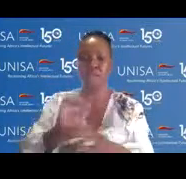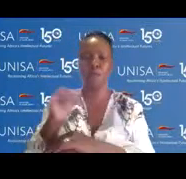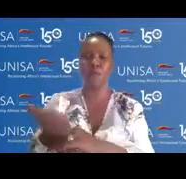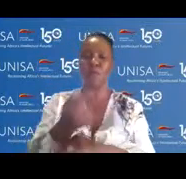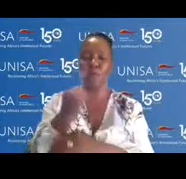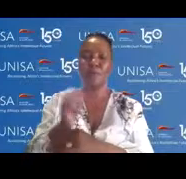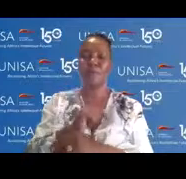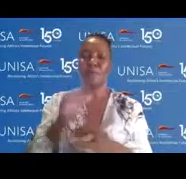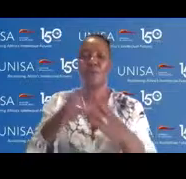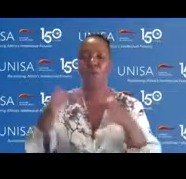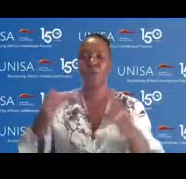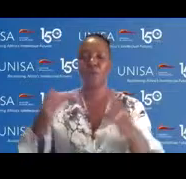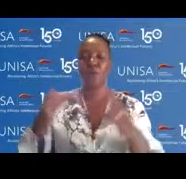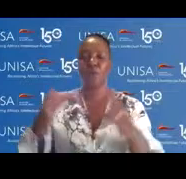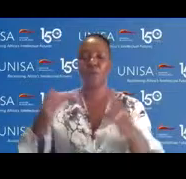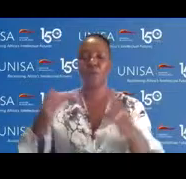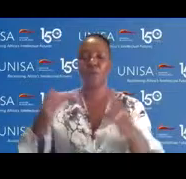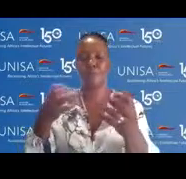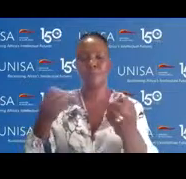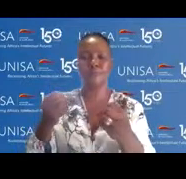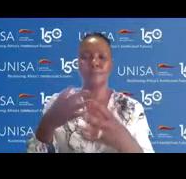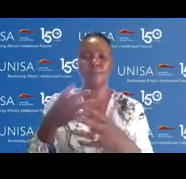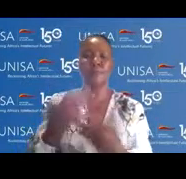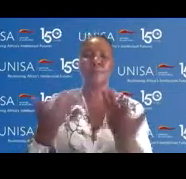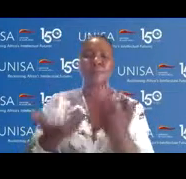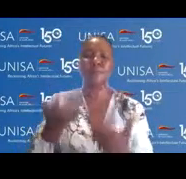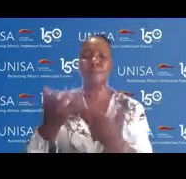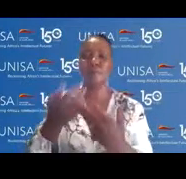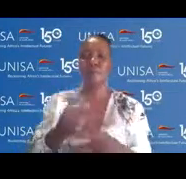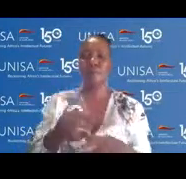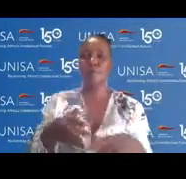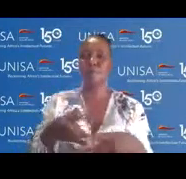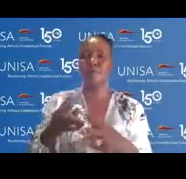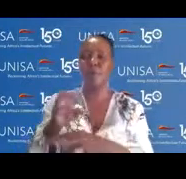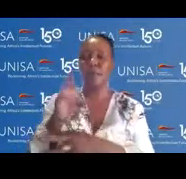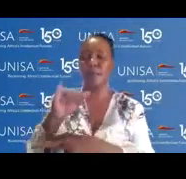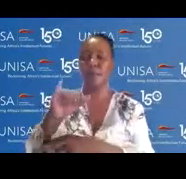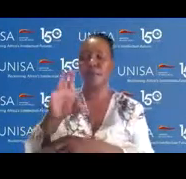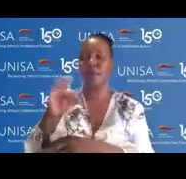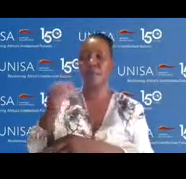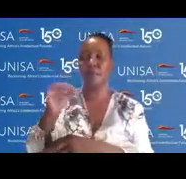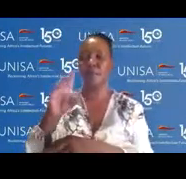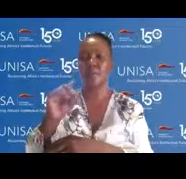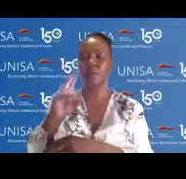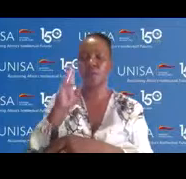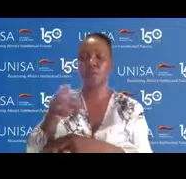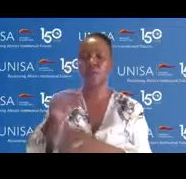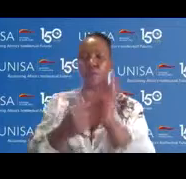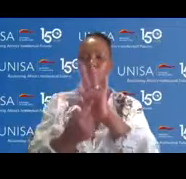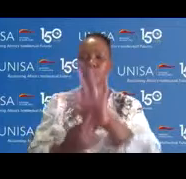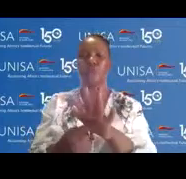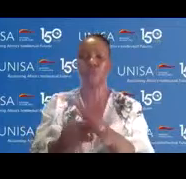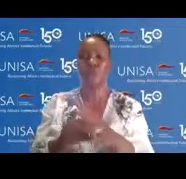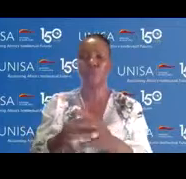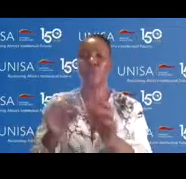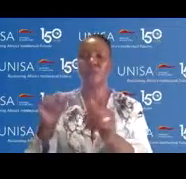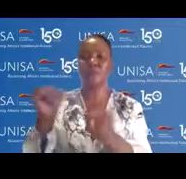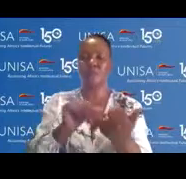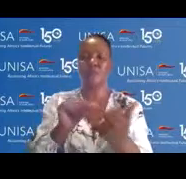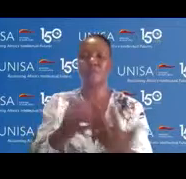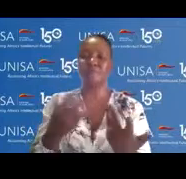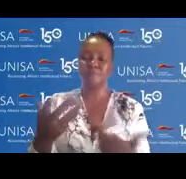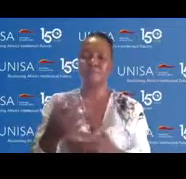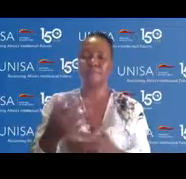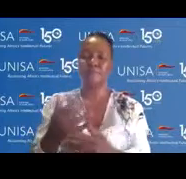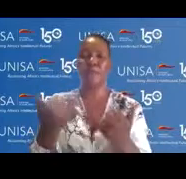detail in the HerTech series that Richard will actually show you once he's back. He's quickly gone for a meeting. Okay, so now we're going to have